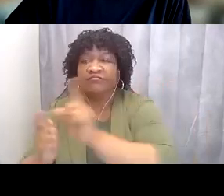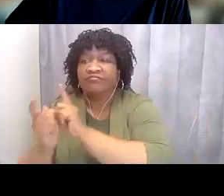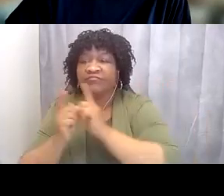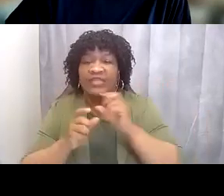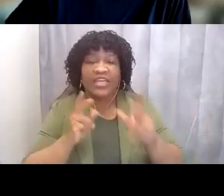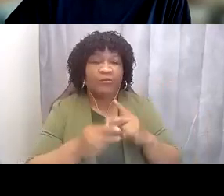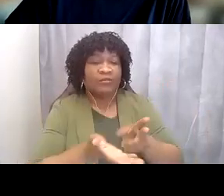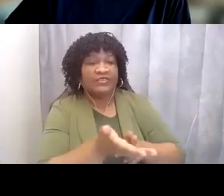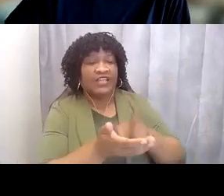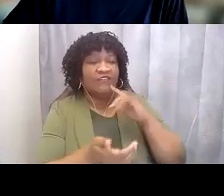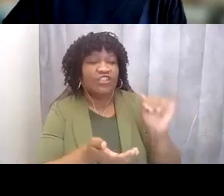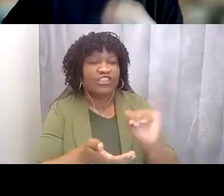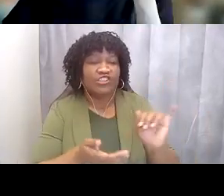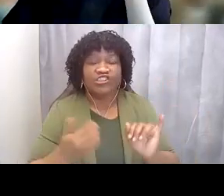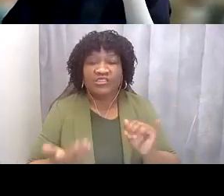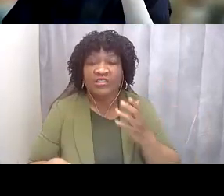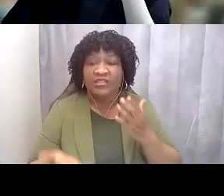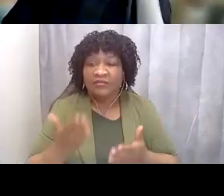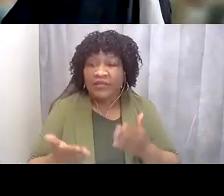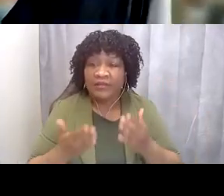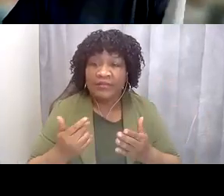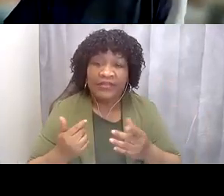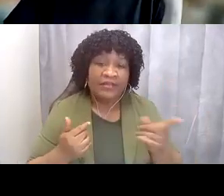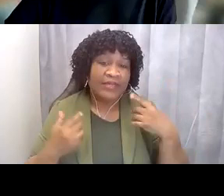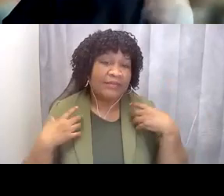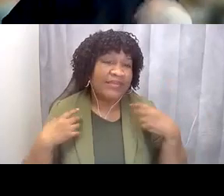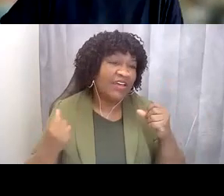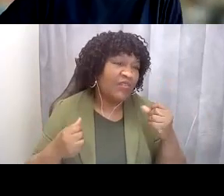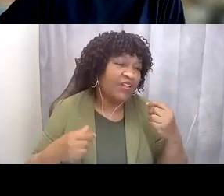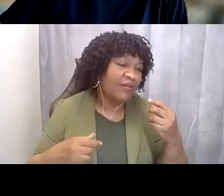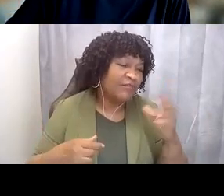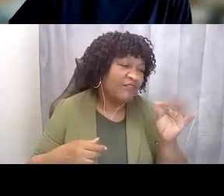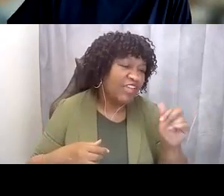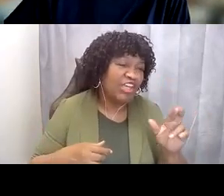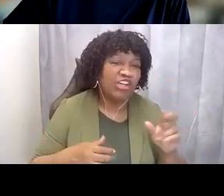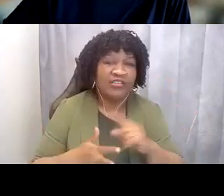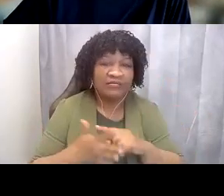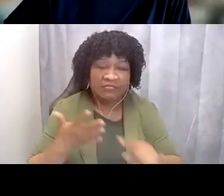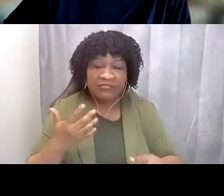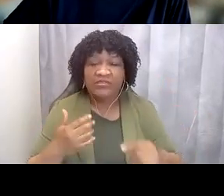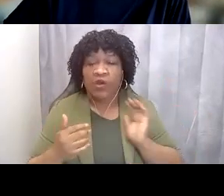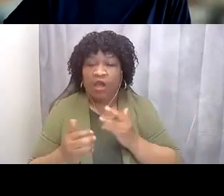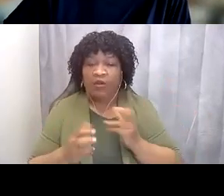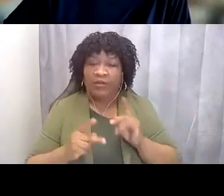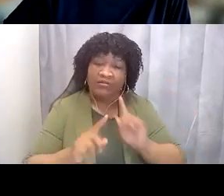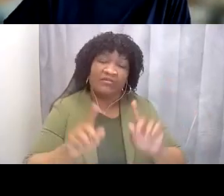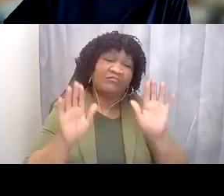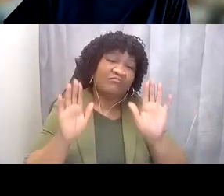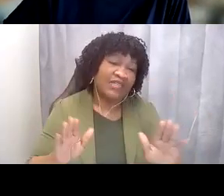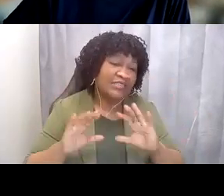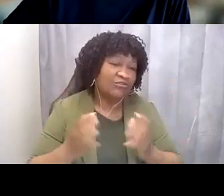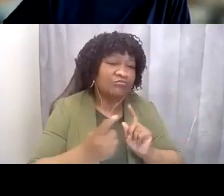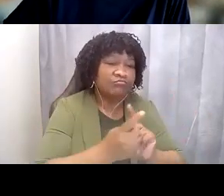up for insurance, like if they're invited into a health fair or something like that. And they are an amazing